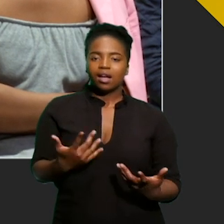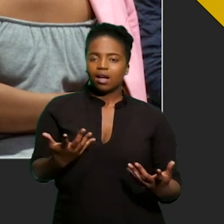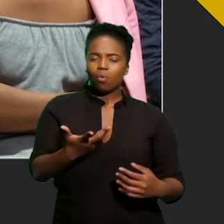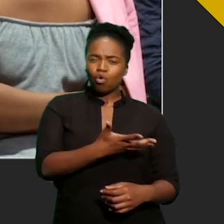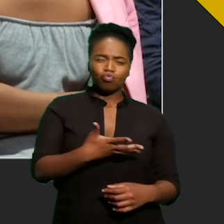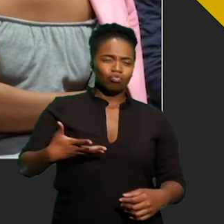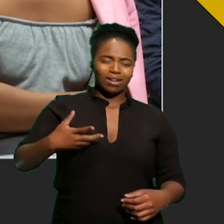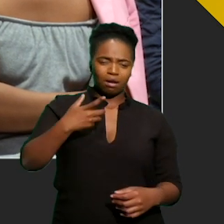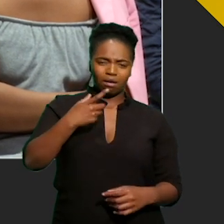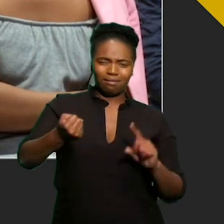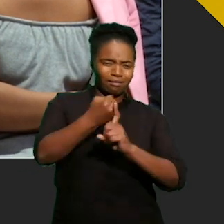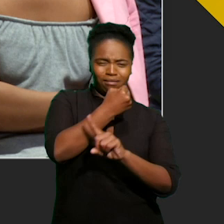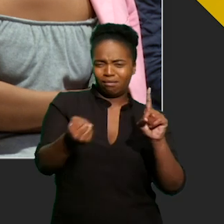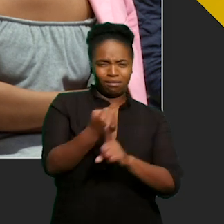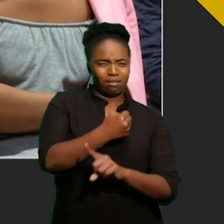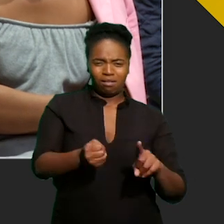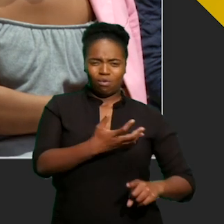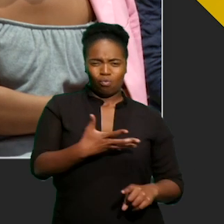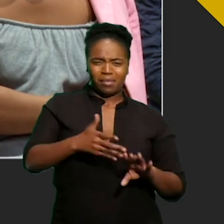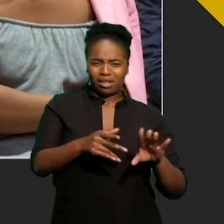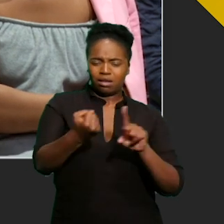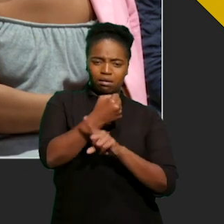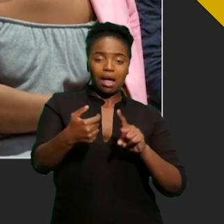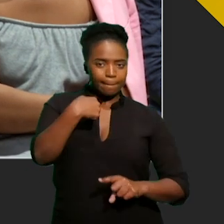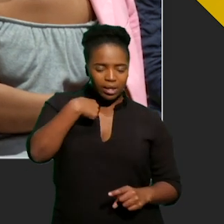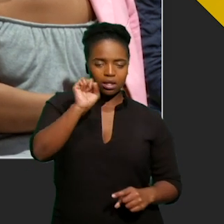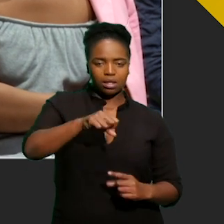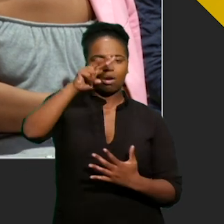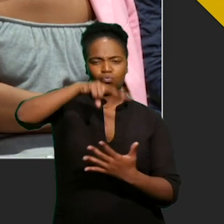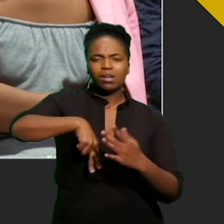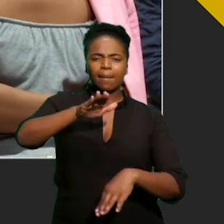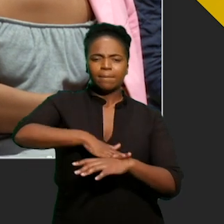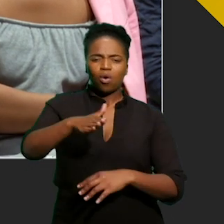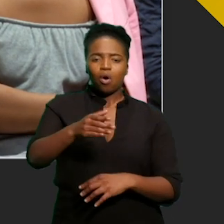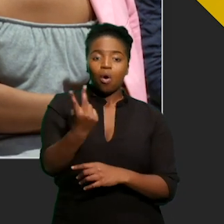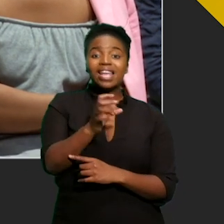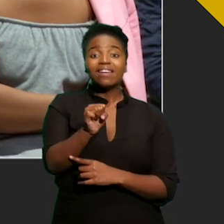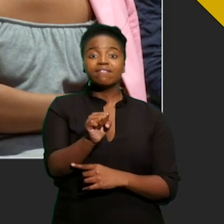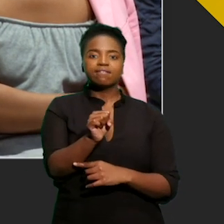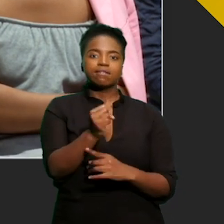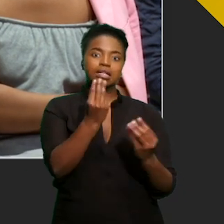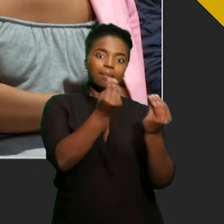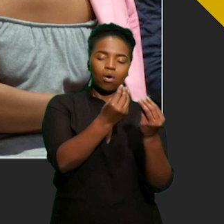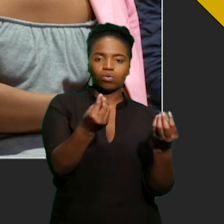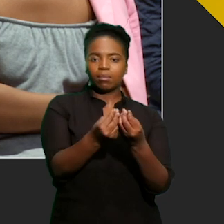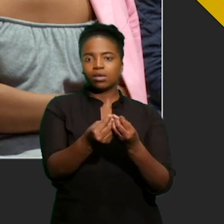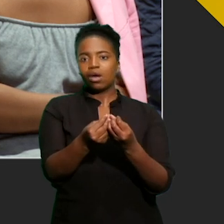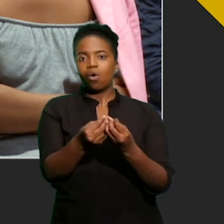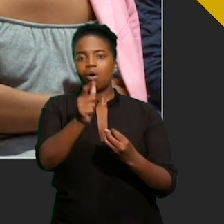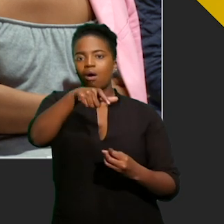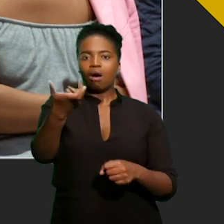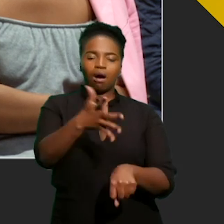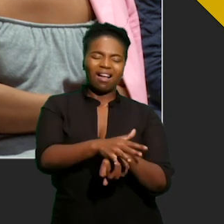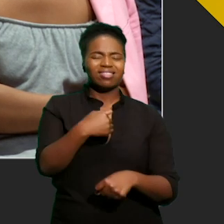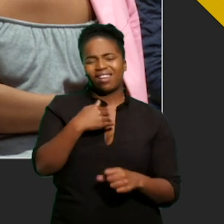Gender-based violence, especially. I feel like it's in danger, lezo. The trend are only when there's a certain incident, or sexual span bad, and